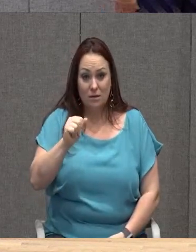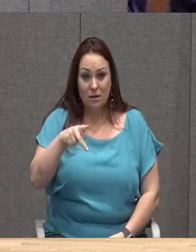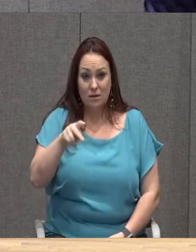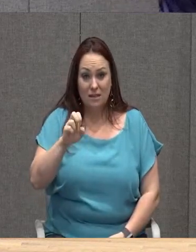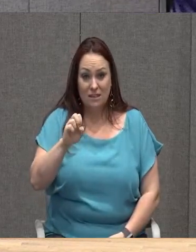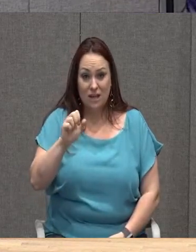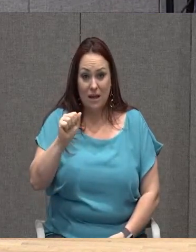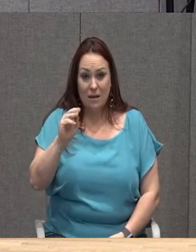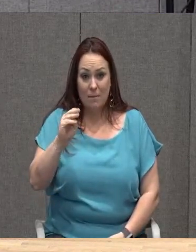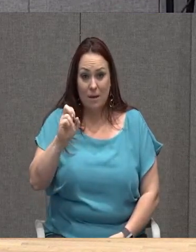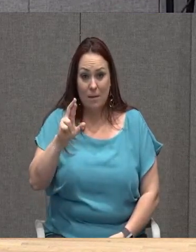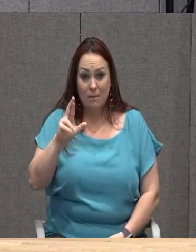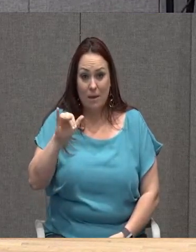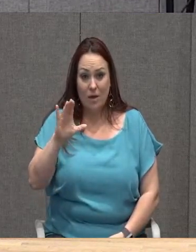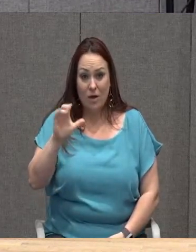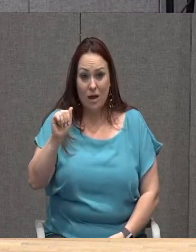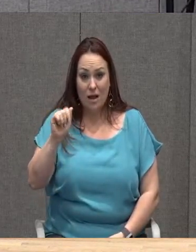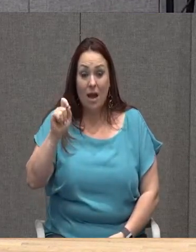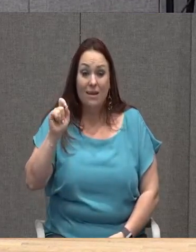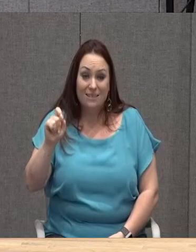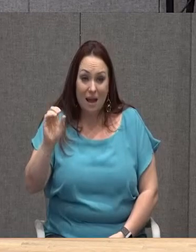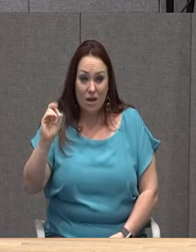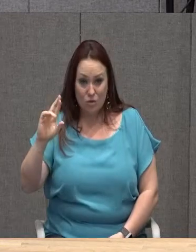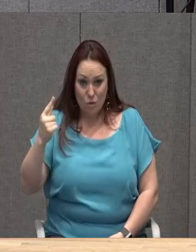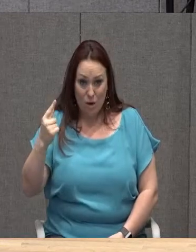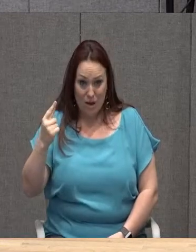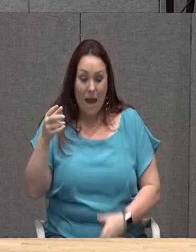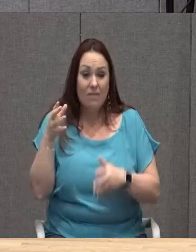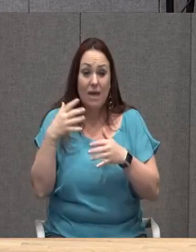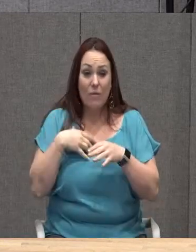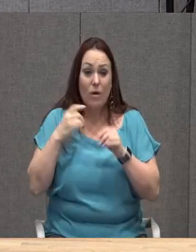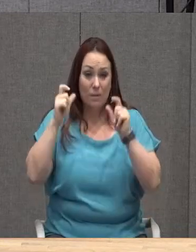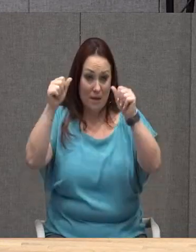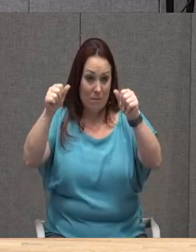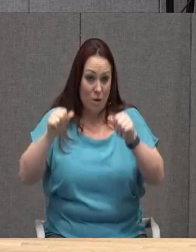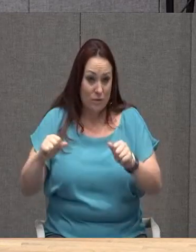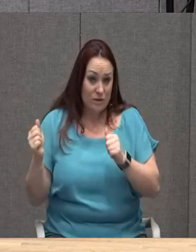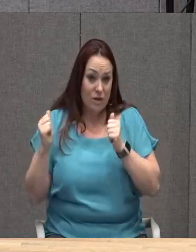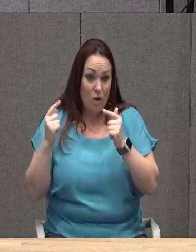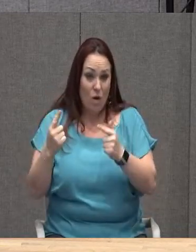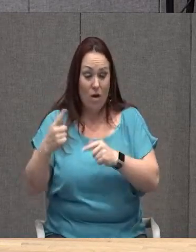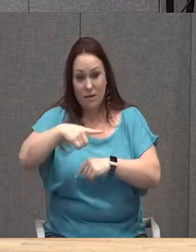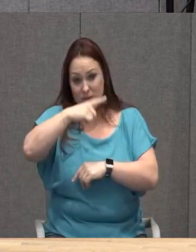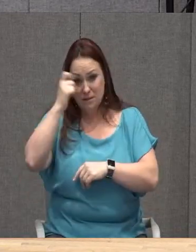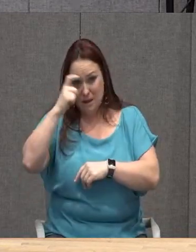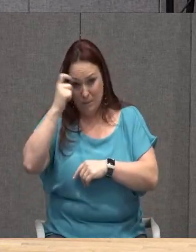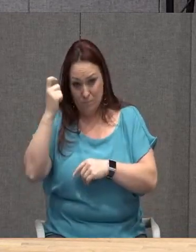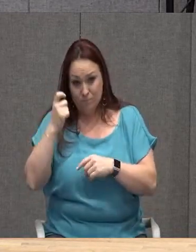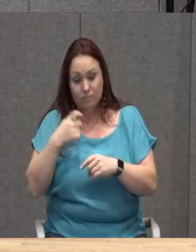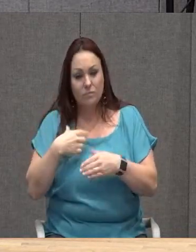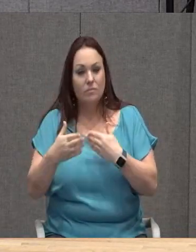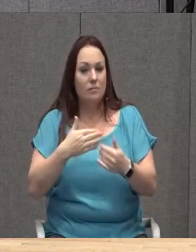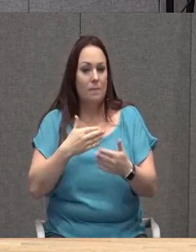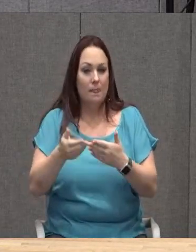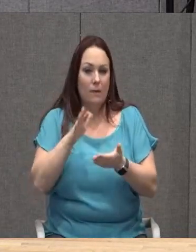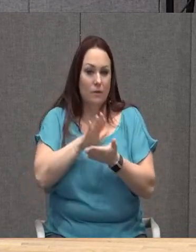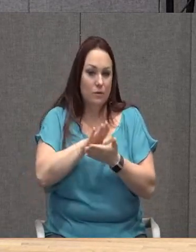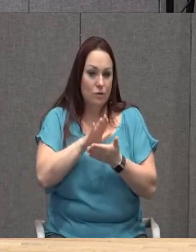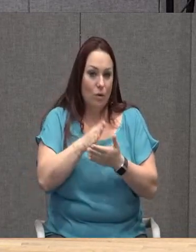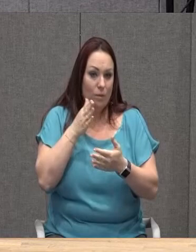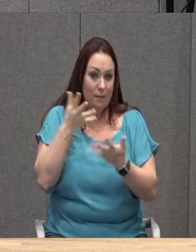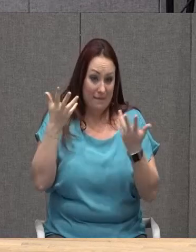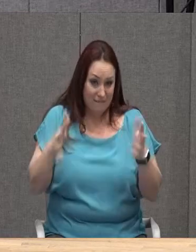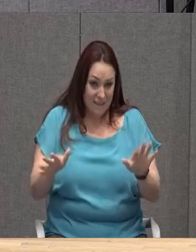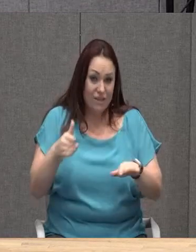www.shapeamerica.org. And all of those challenges will be there all summer, even though school is out for us after today. Estos juegos los